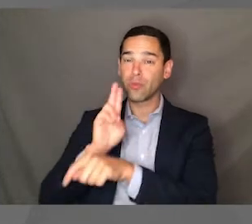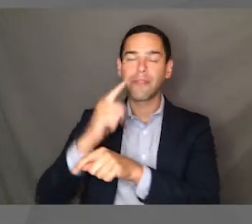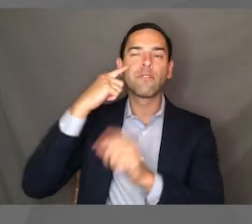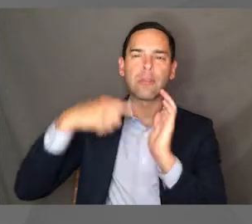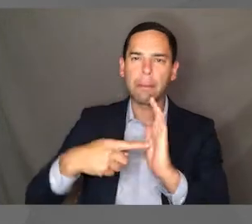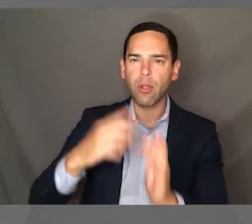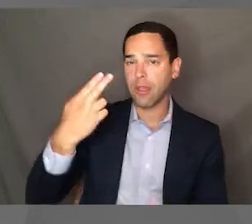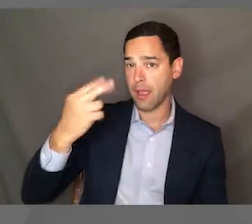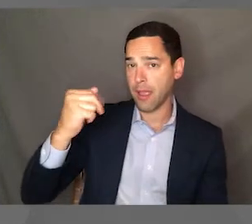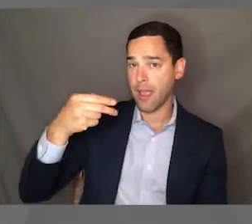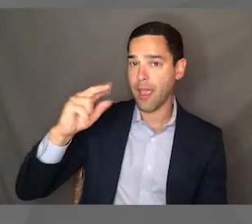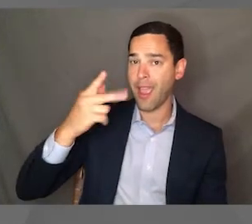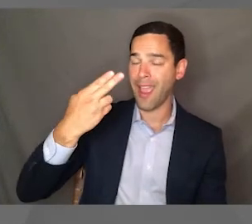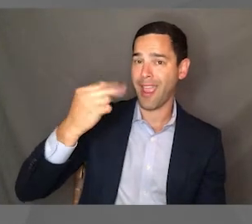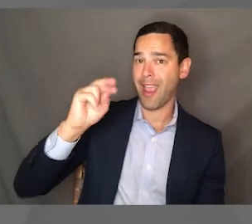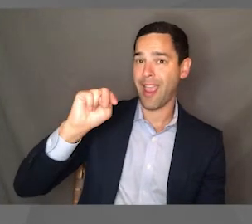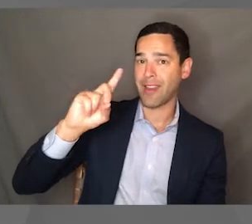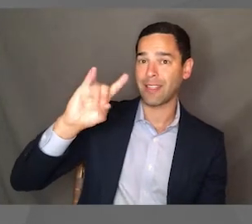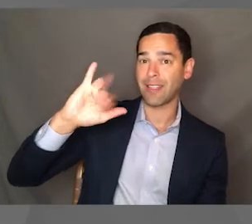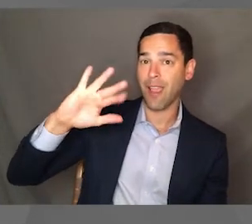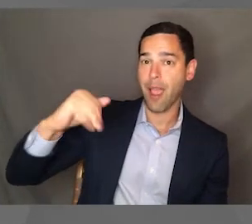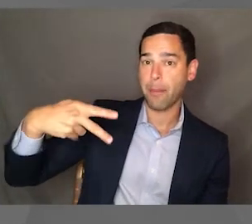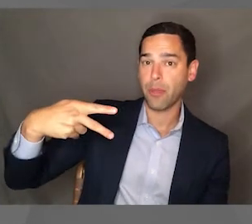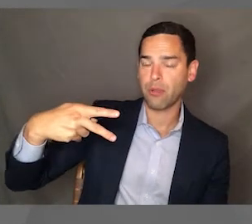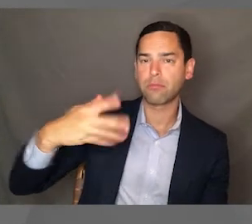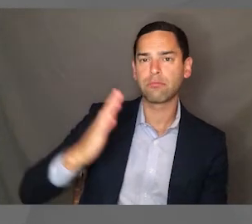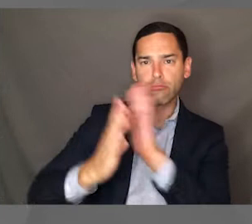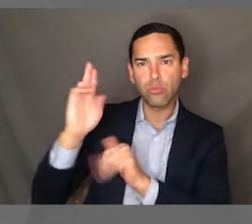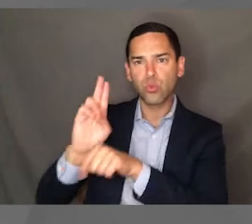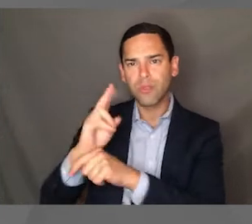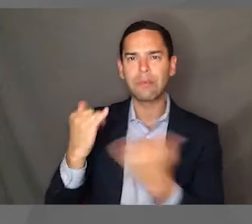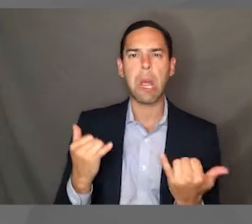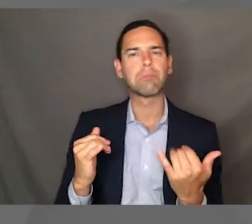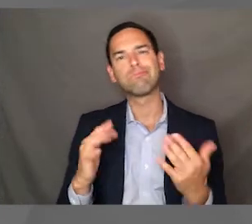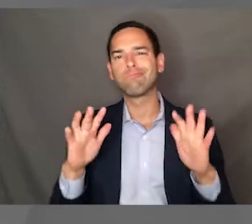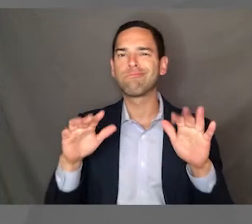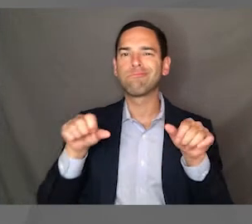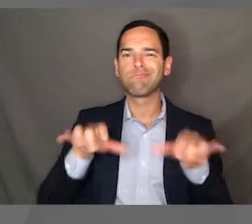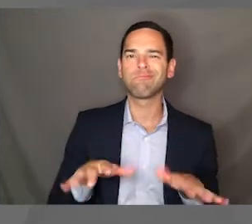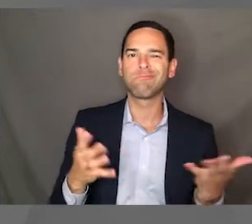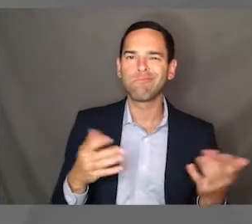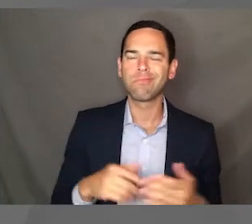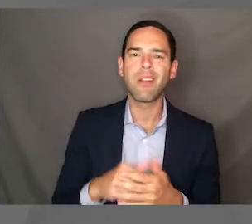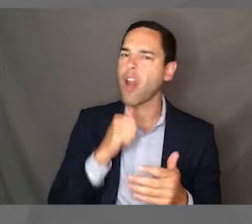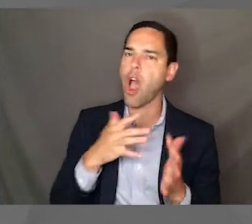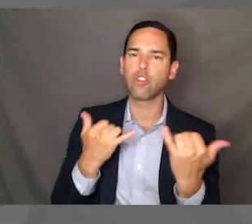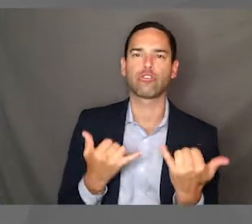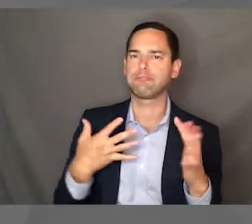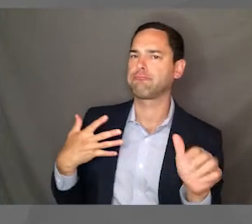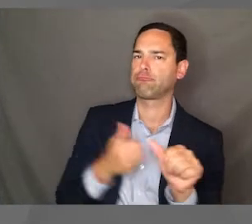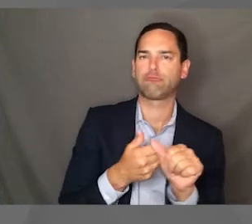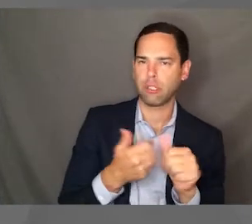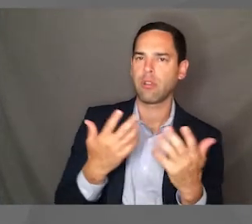handicap, and so that's not necessarily the most up-to-date term being used today, and